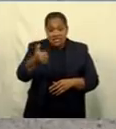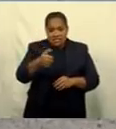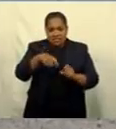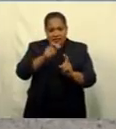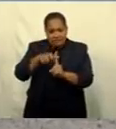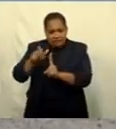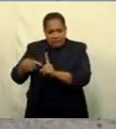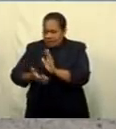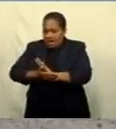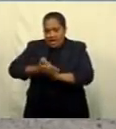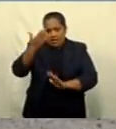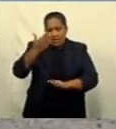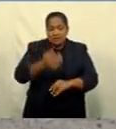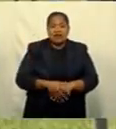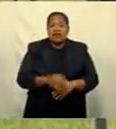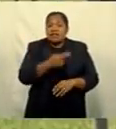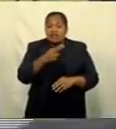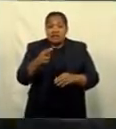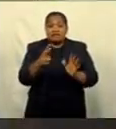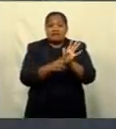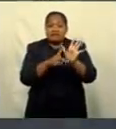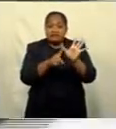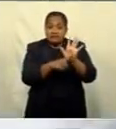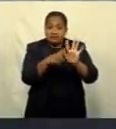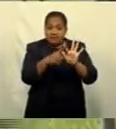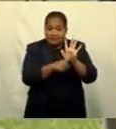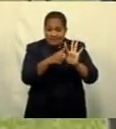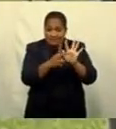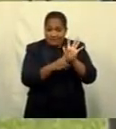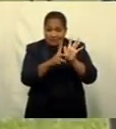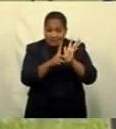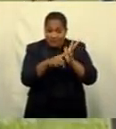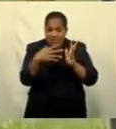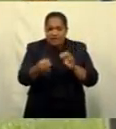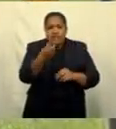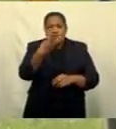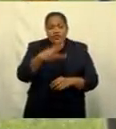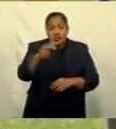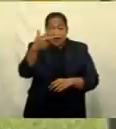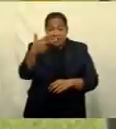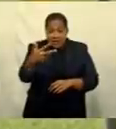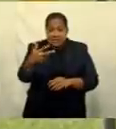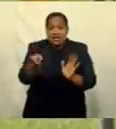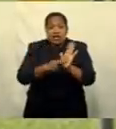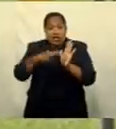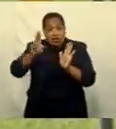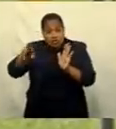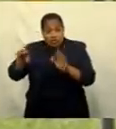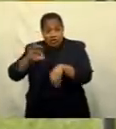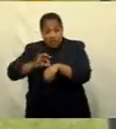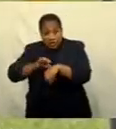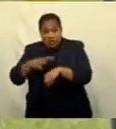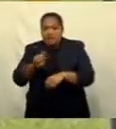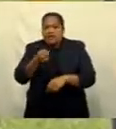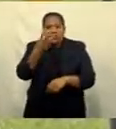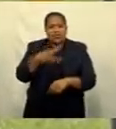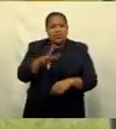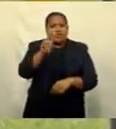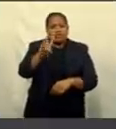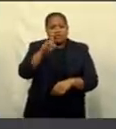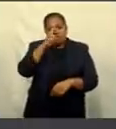was the highest, followed by Valalevu Health Centre with 38, while the Nausori Health Centre received 32 people positive